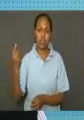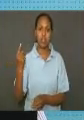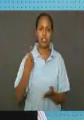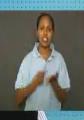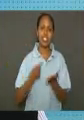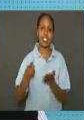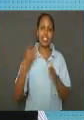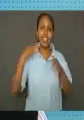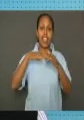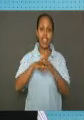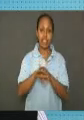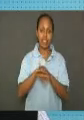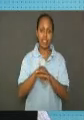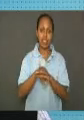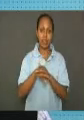these gates,